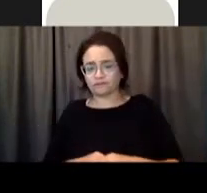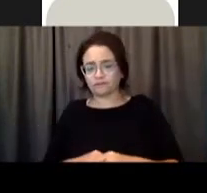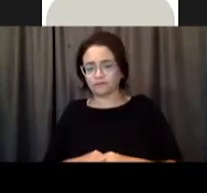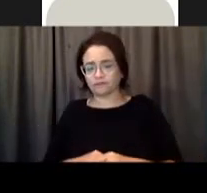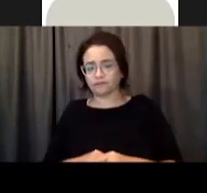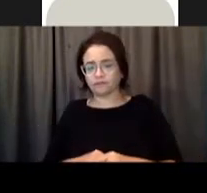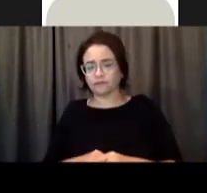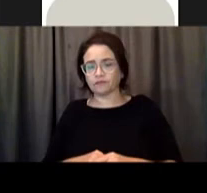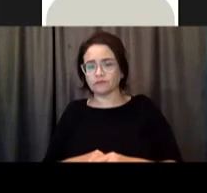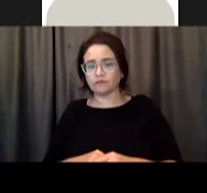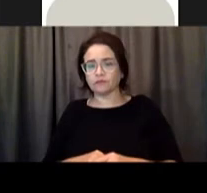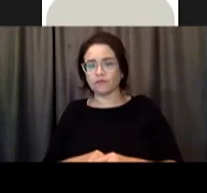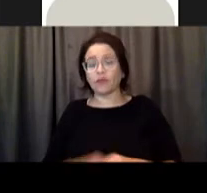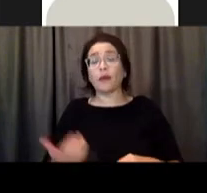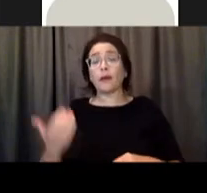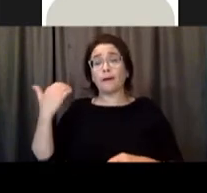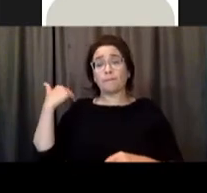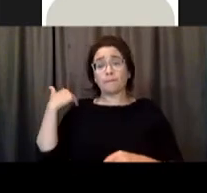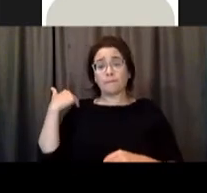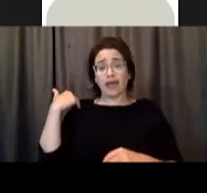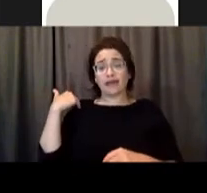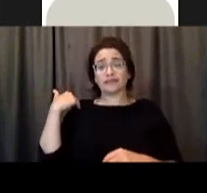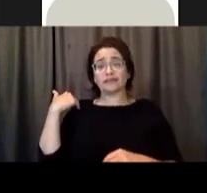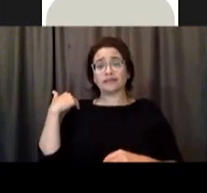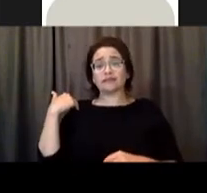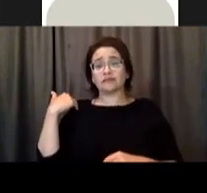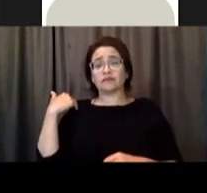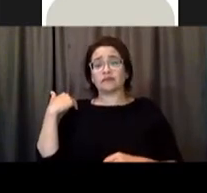the nation never existed.